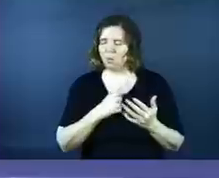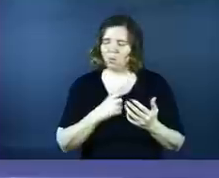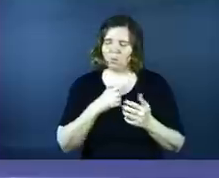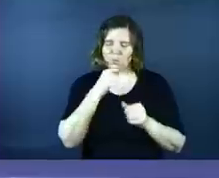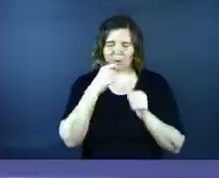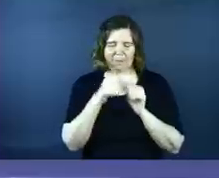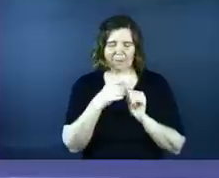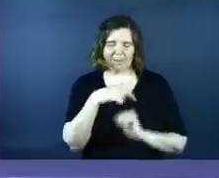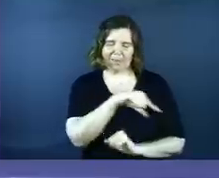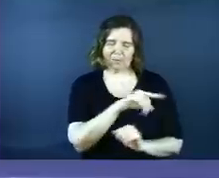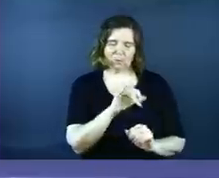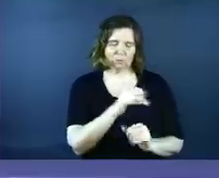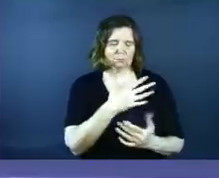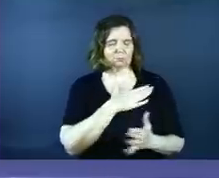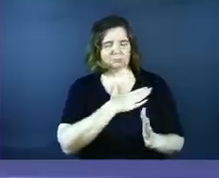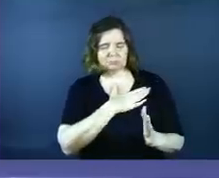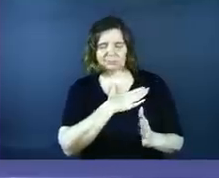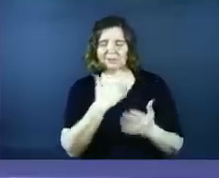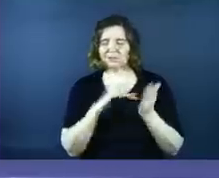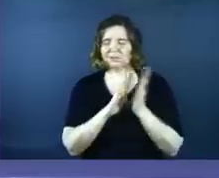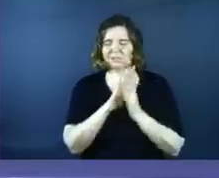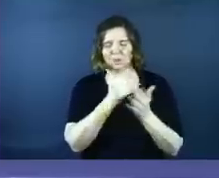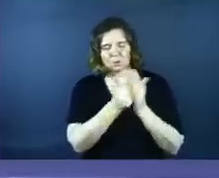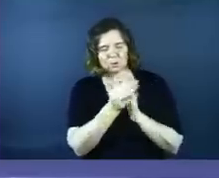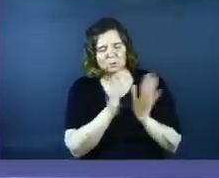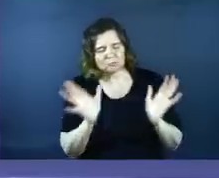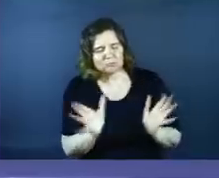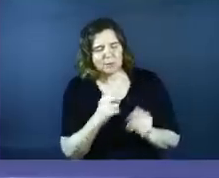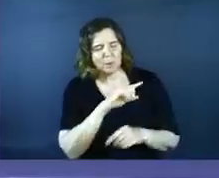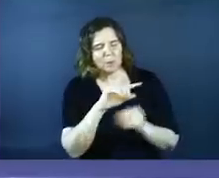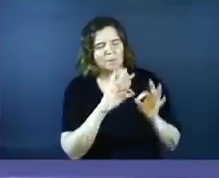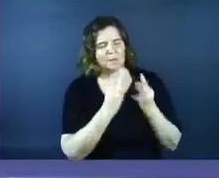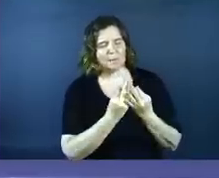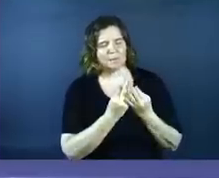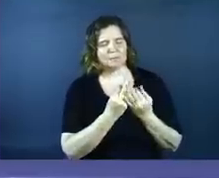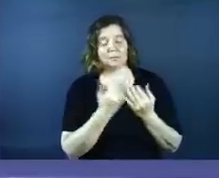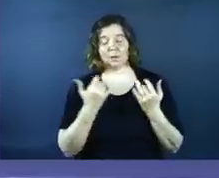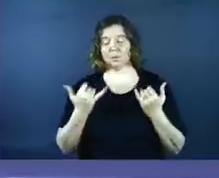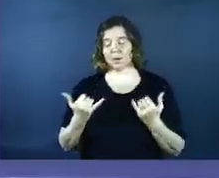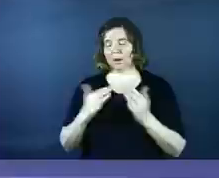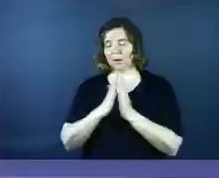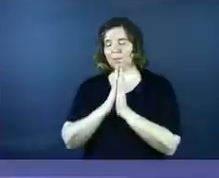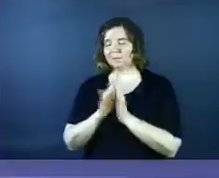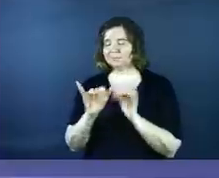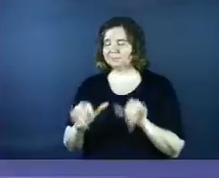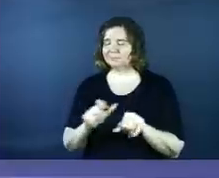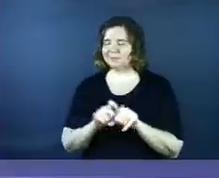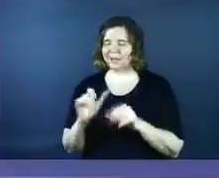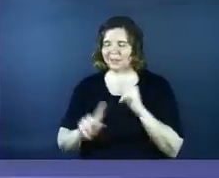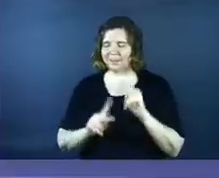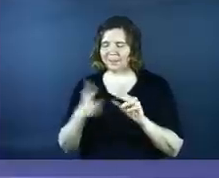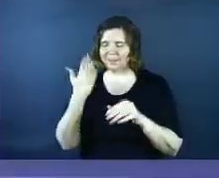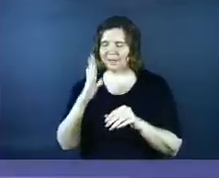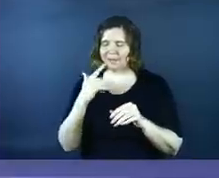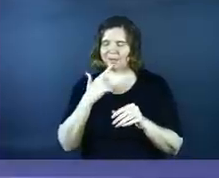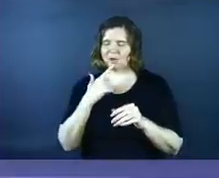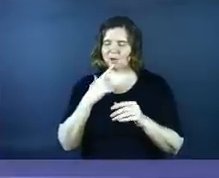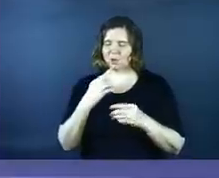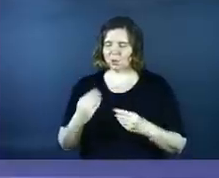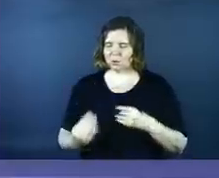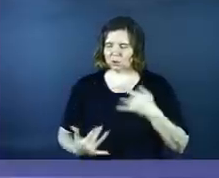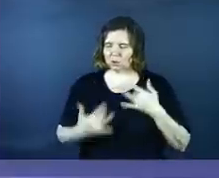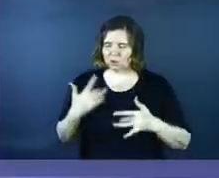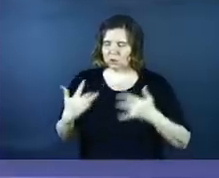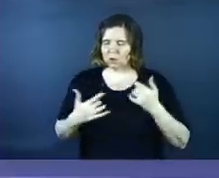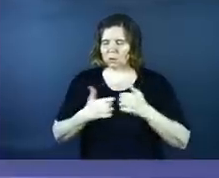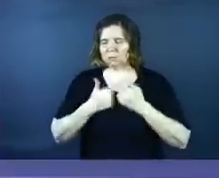mindful of them as well. Jesus, would you comfort those families? But God, right now, I pray that you would just, as the people of God, you would stir us